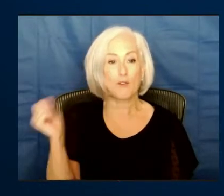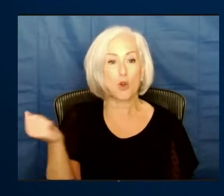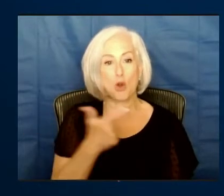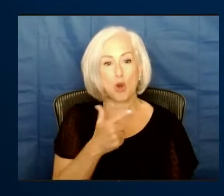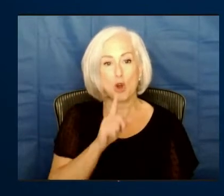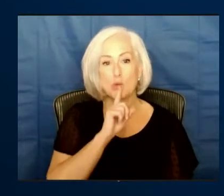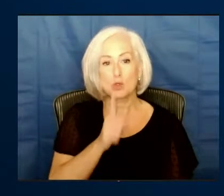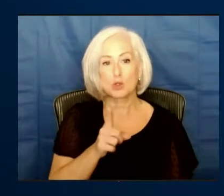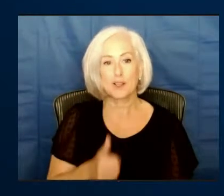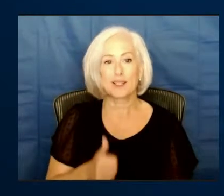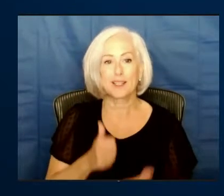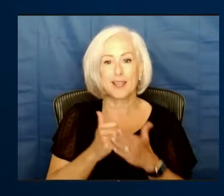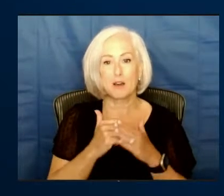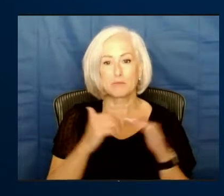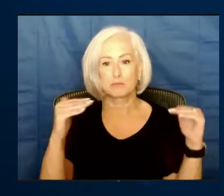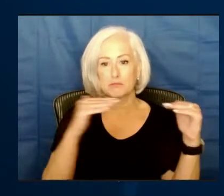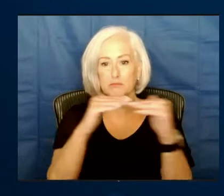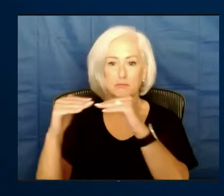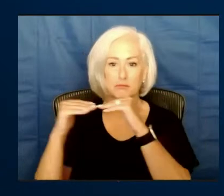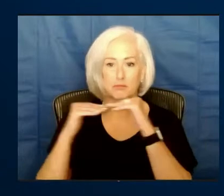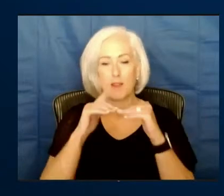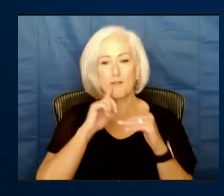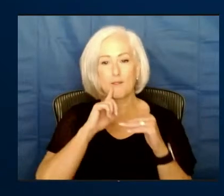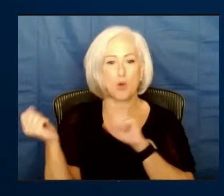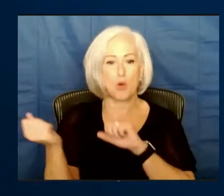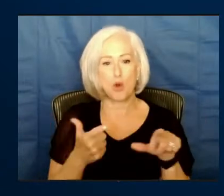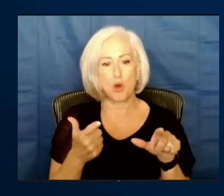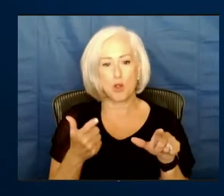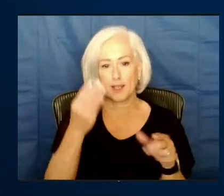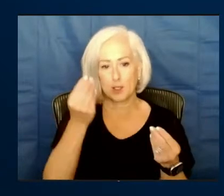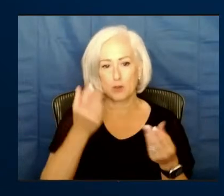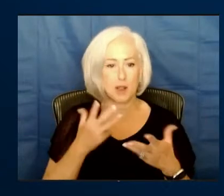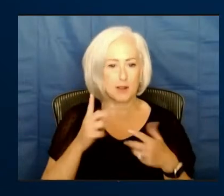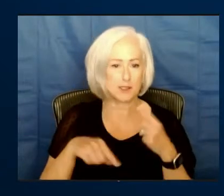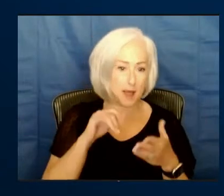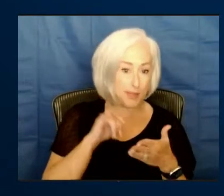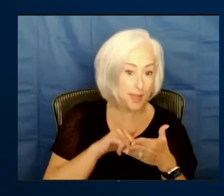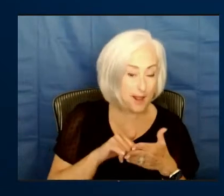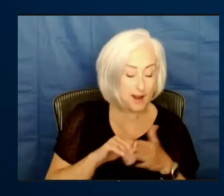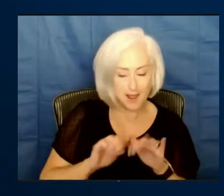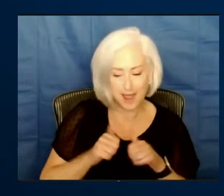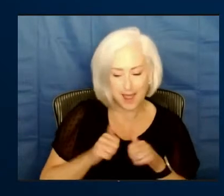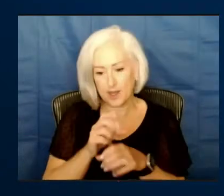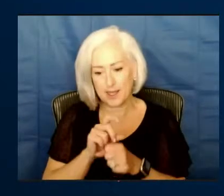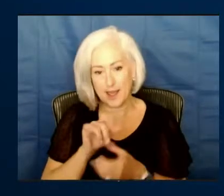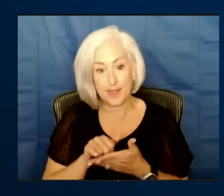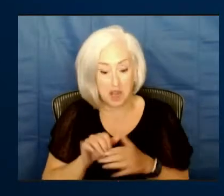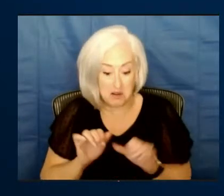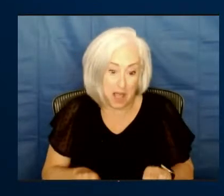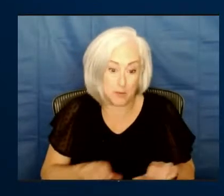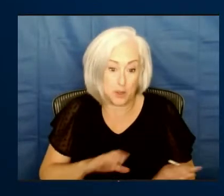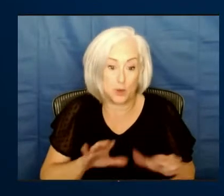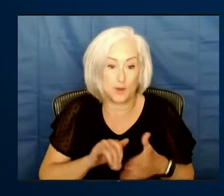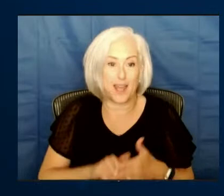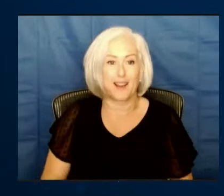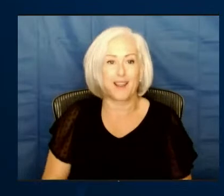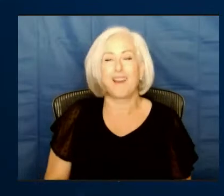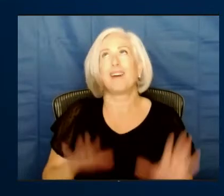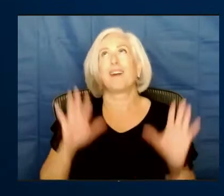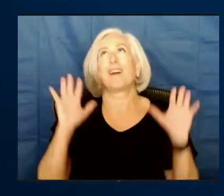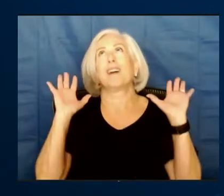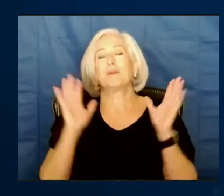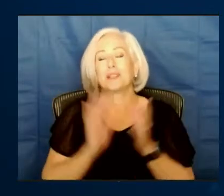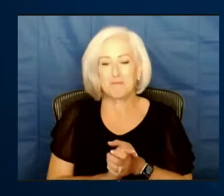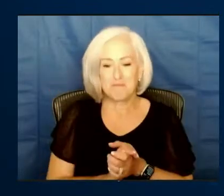health care disparities? Maybe talk a little bit more about it, and maybe how do we get there? Could we ever get there? Oh my God. Well, let's